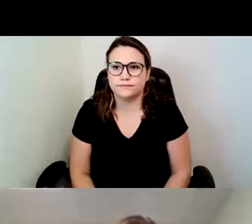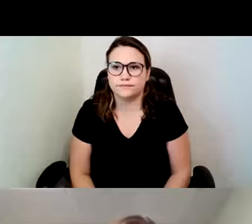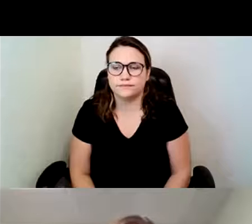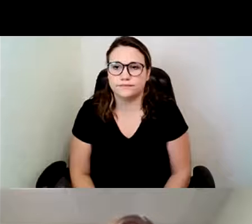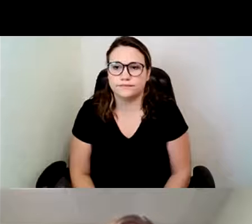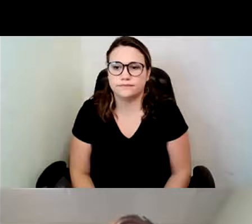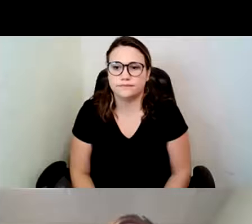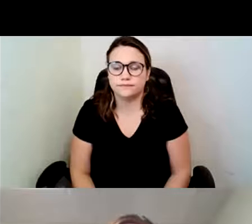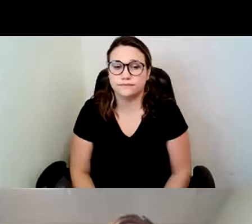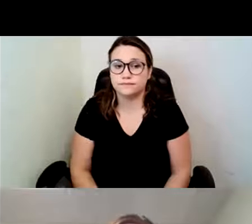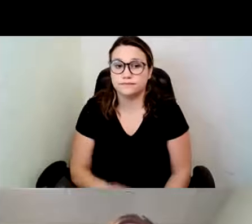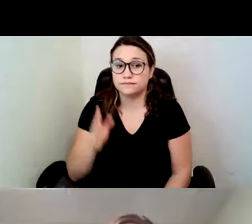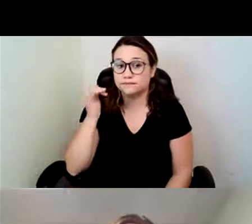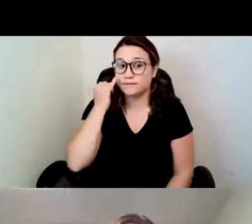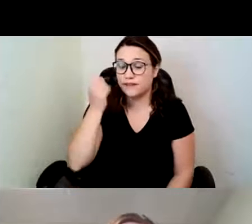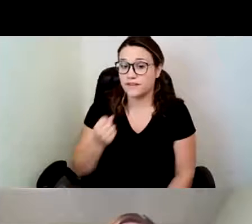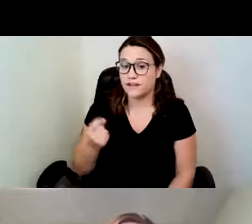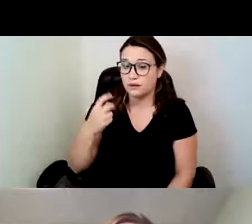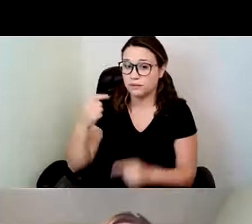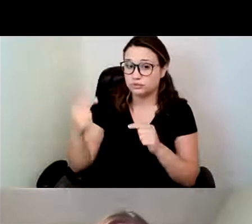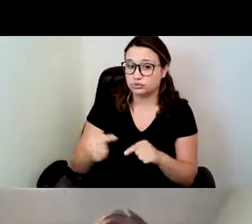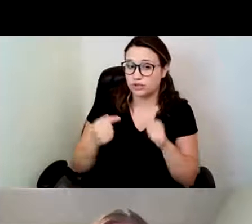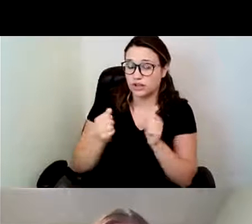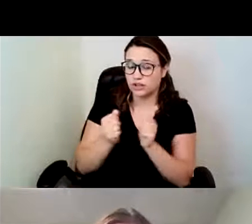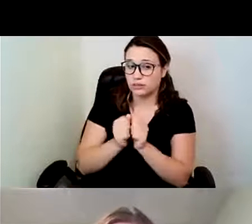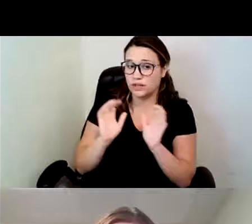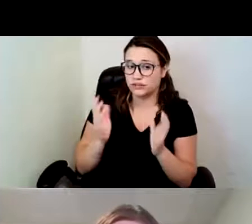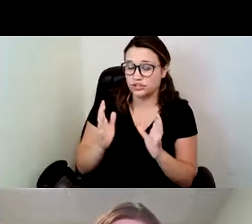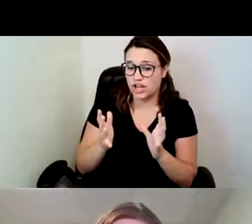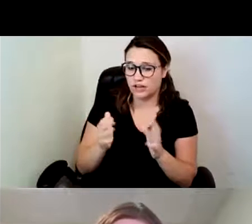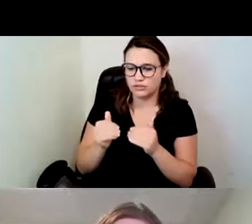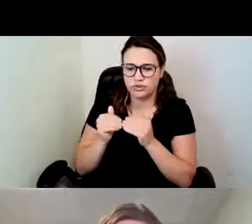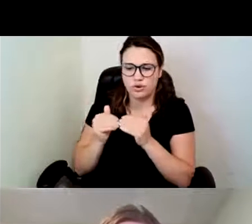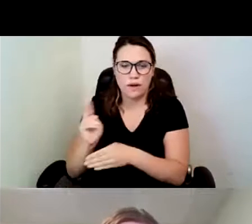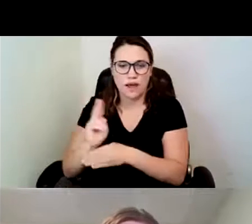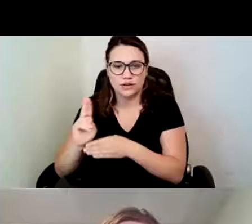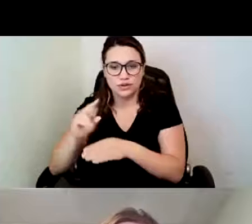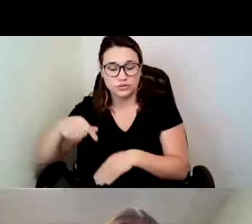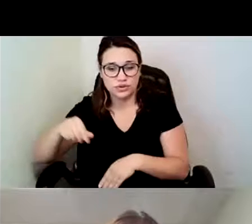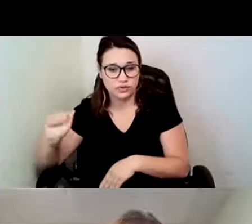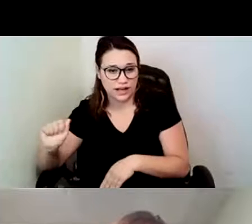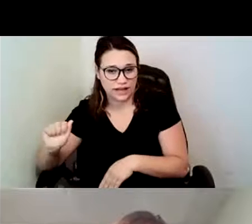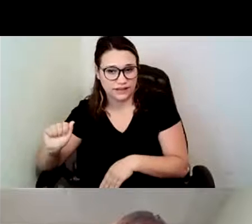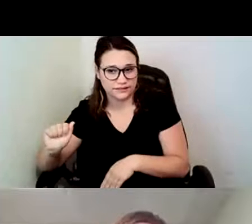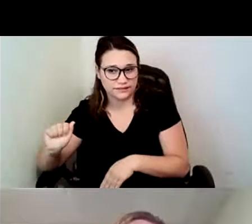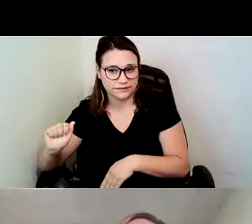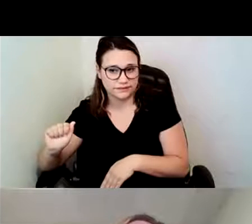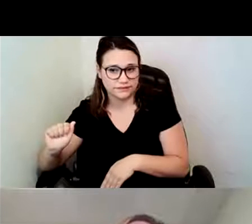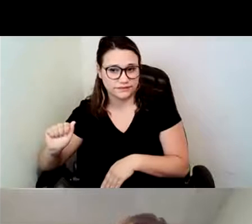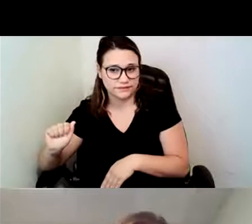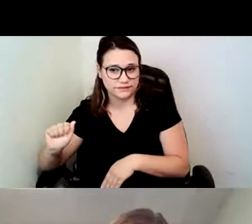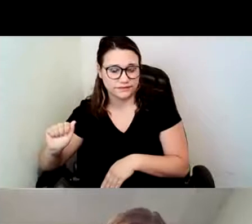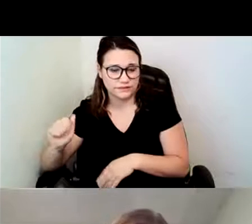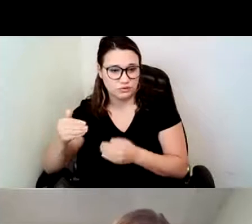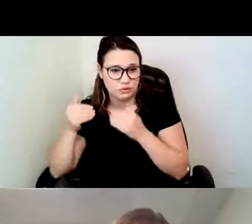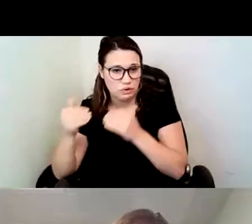And if anybody's struggling with the chat, you can also feel free to use the Q&A. We haven't gotten anything in the chat yet. Okay, But well, I people can can go use the ahead and